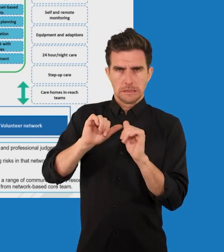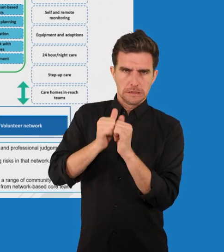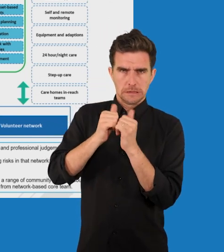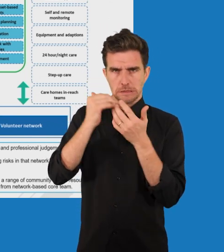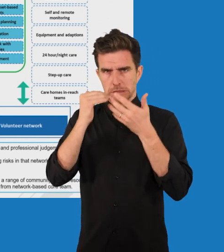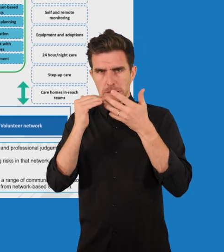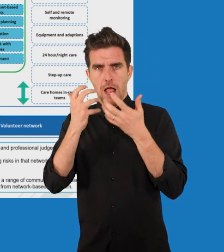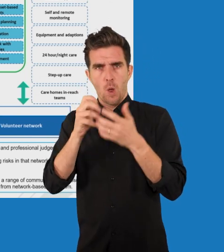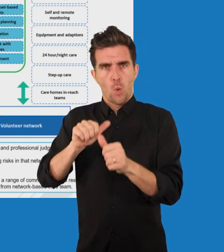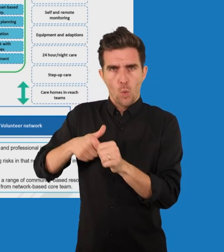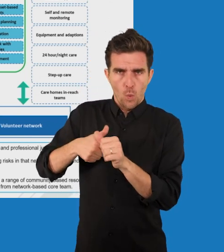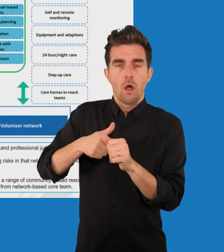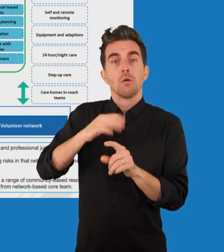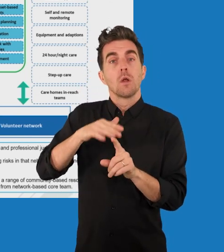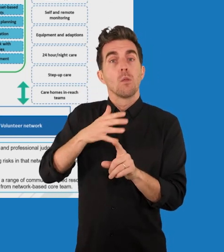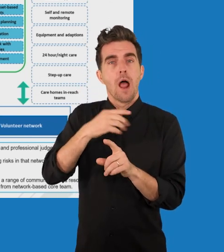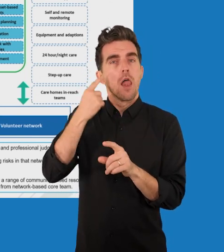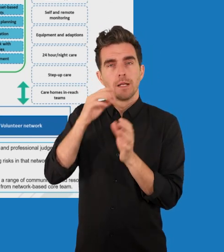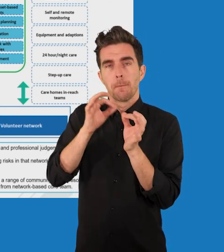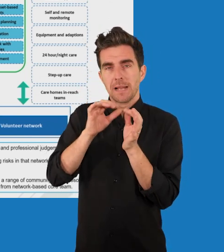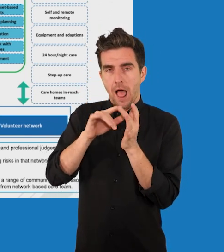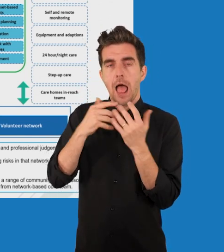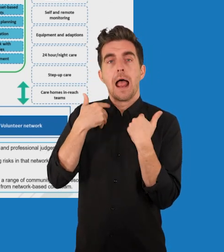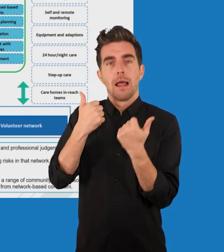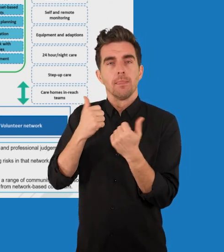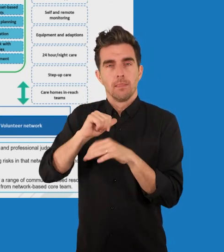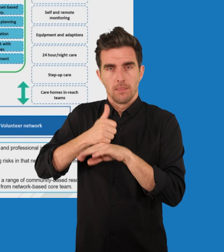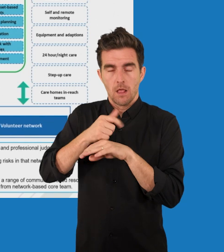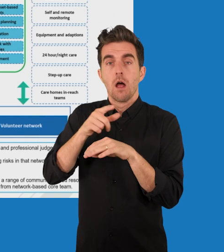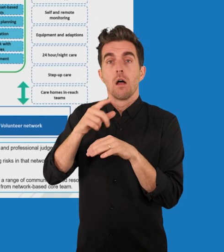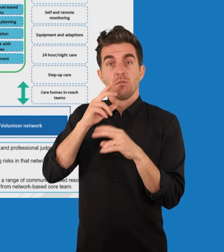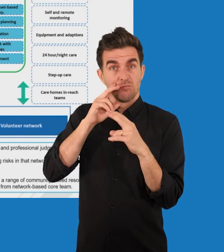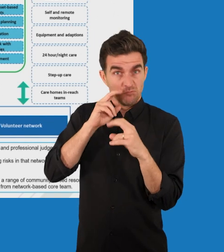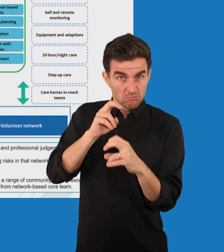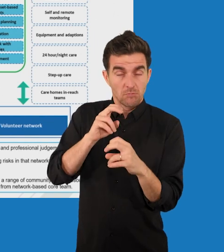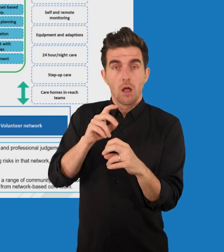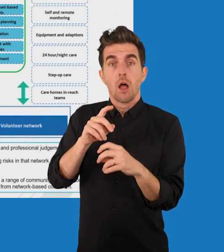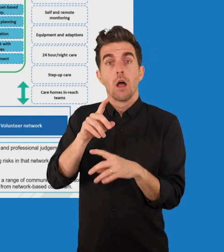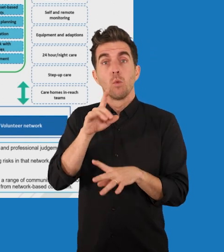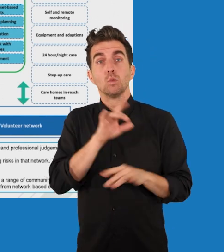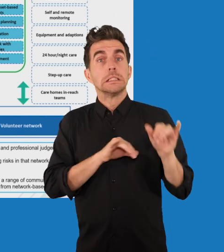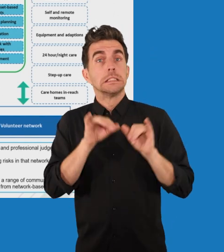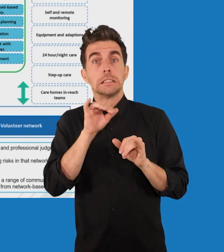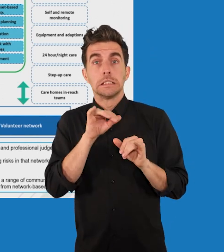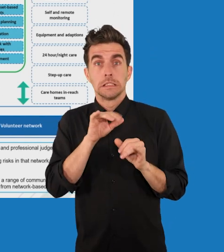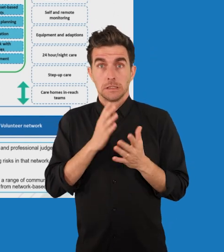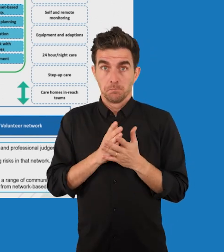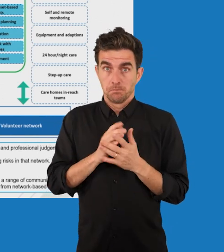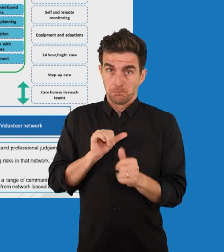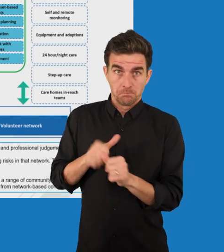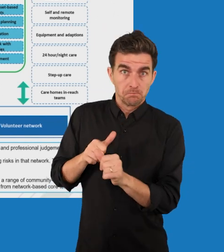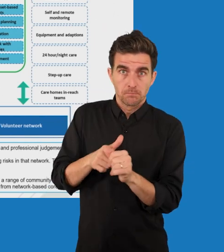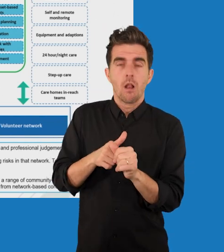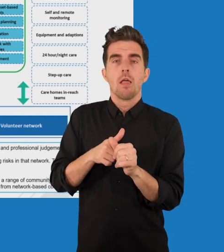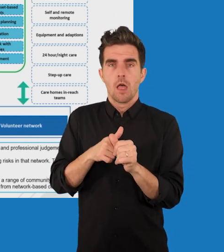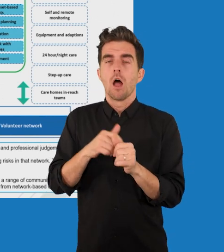stratification tool built into the South West London BI Health Insights tool, and we have a search from that as well, which practices address